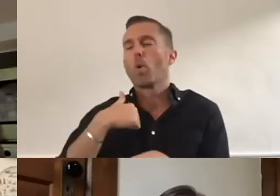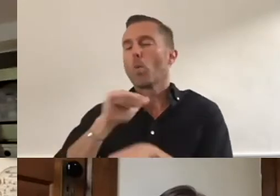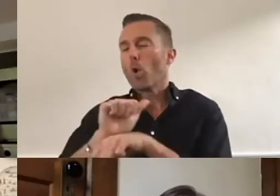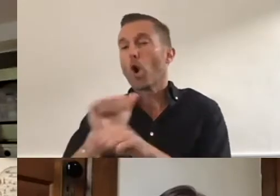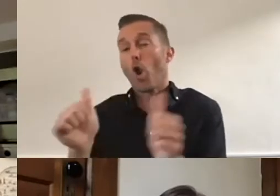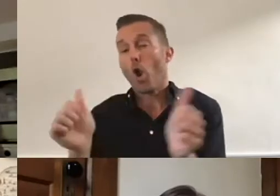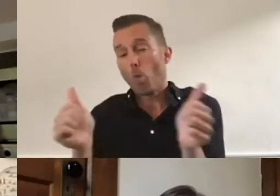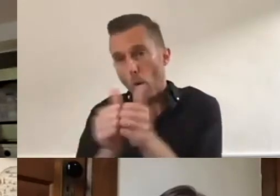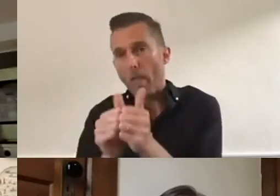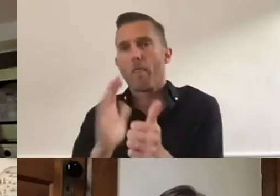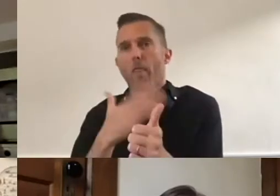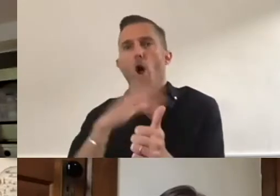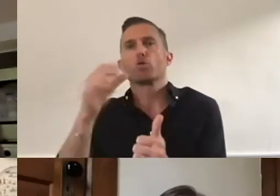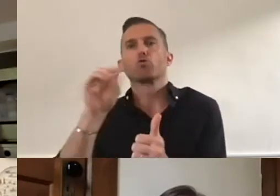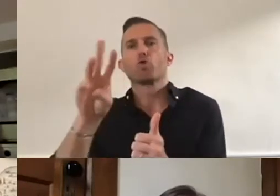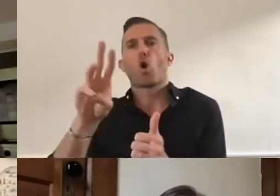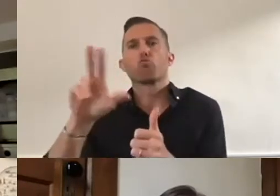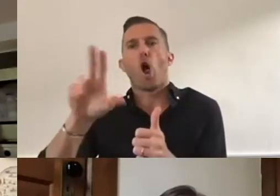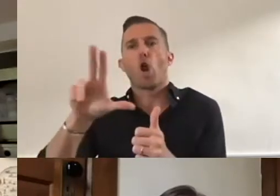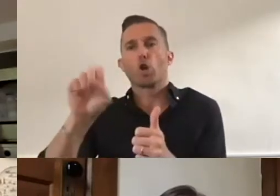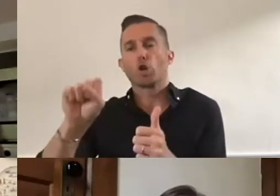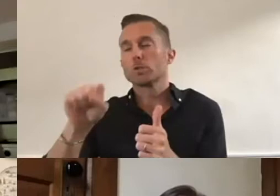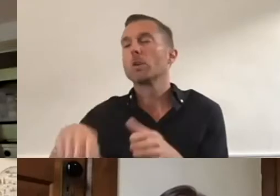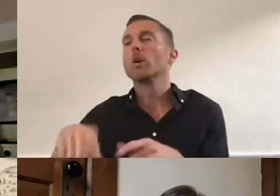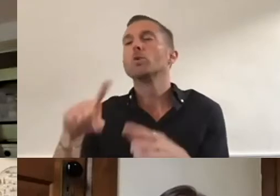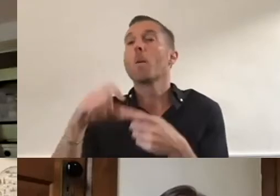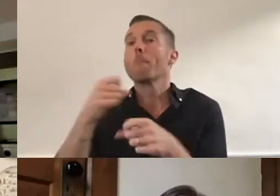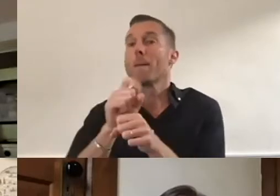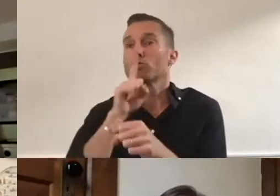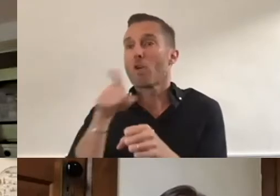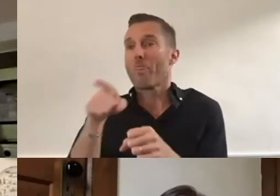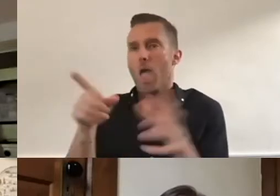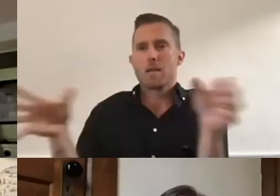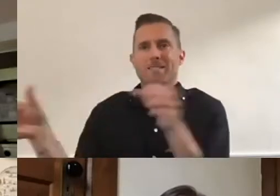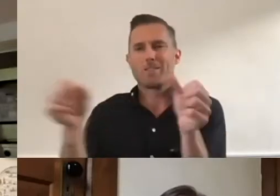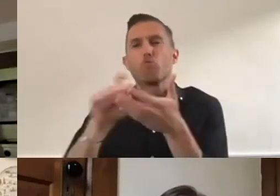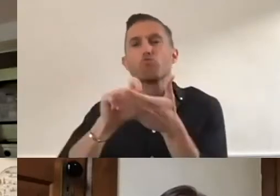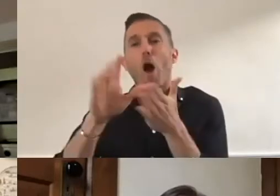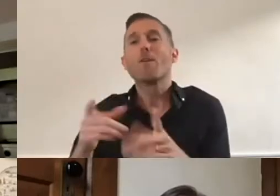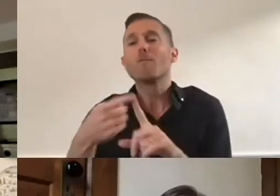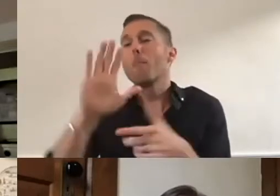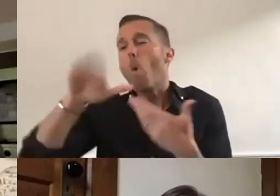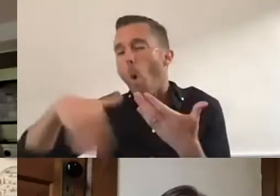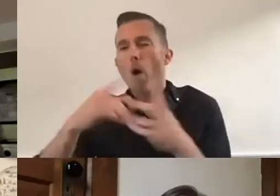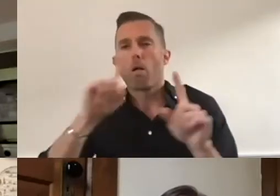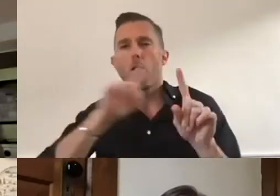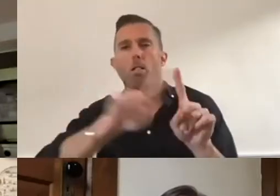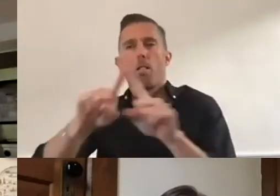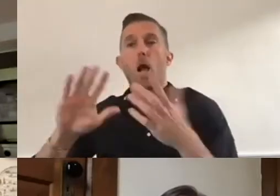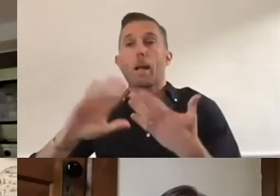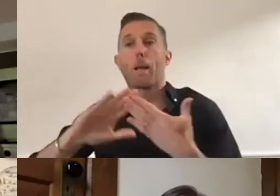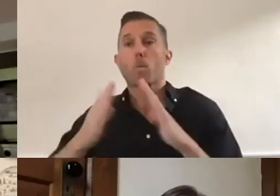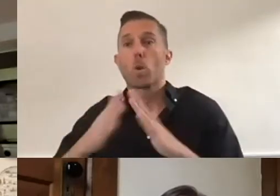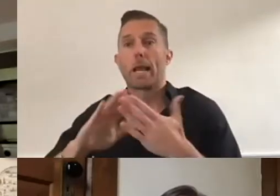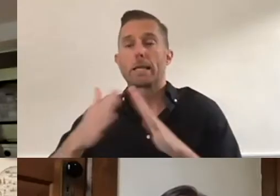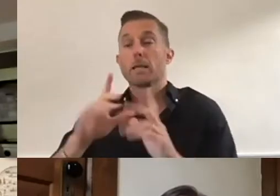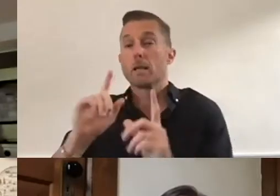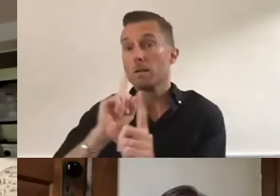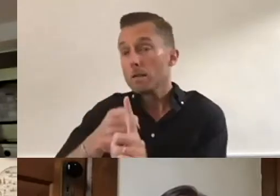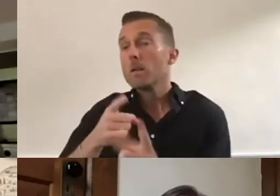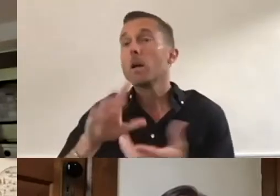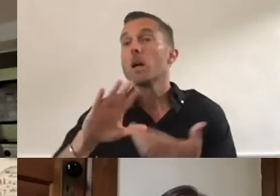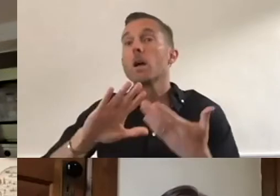their rooms with underrepresented writers from all communities. Specifically, we have our Writers on the